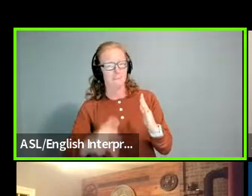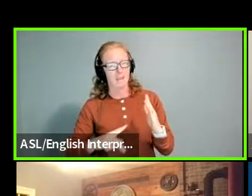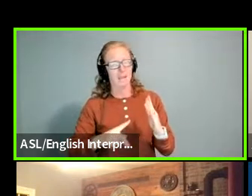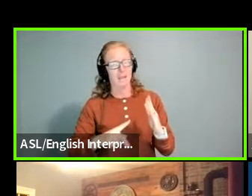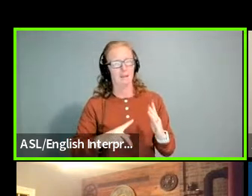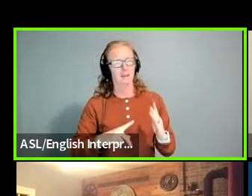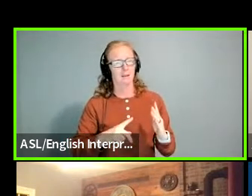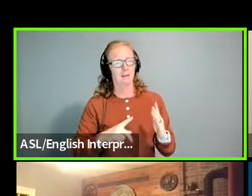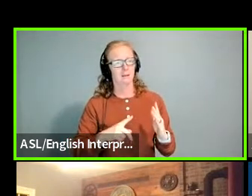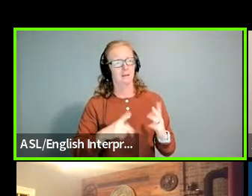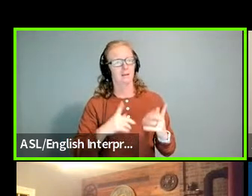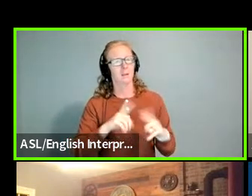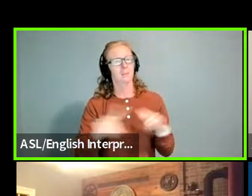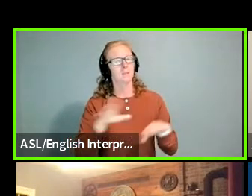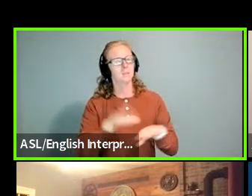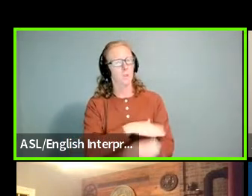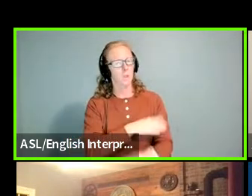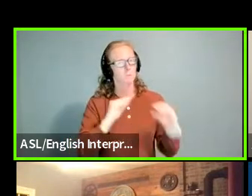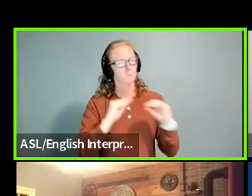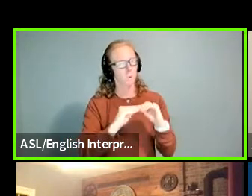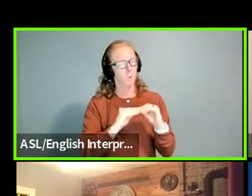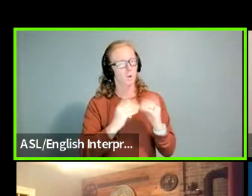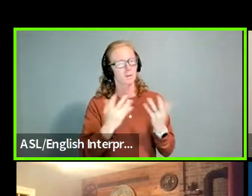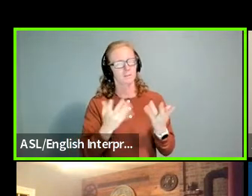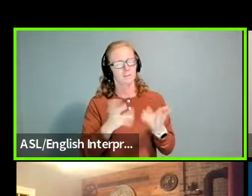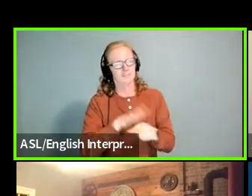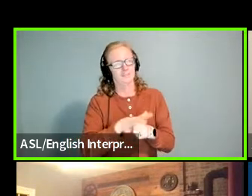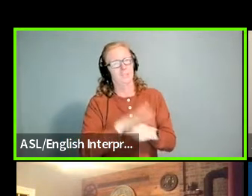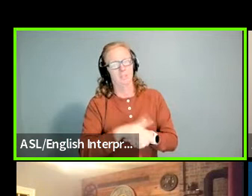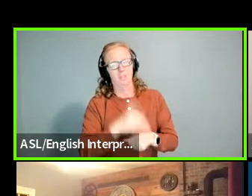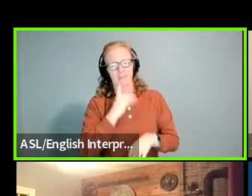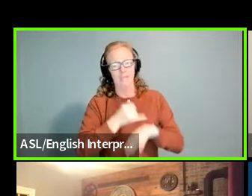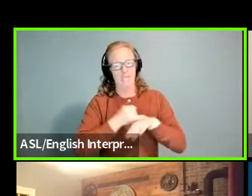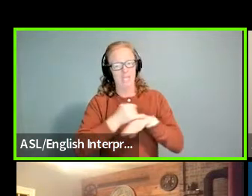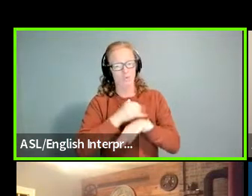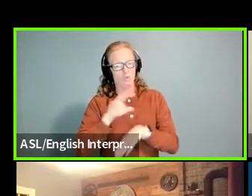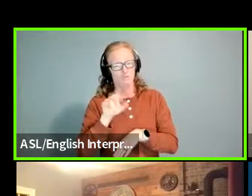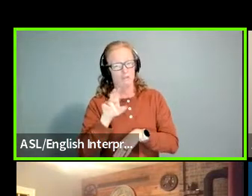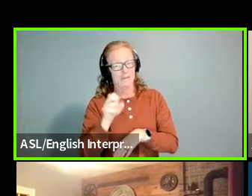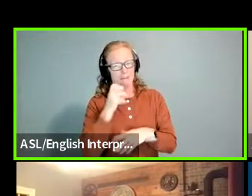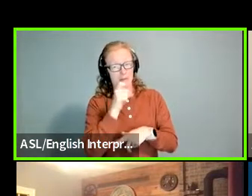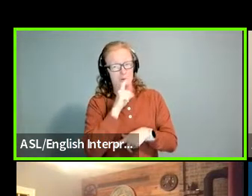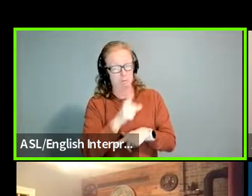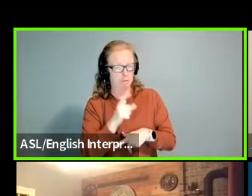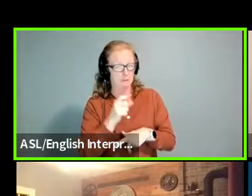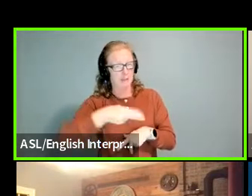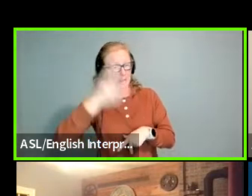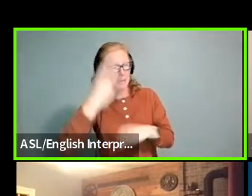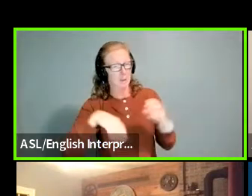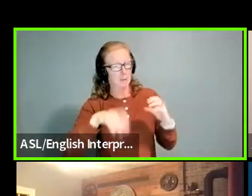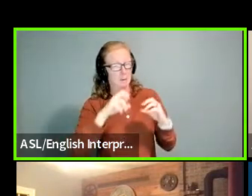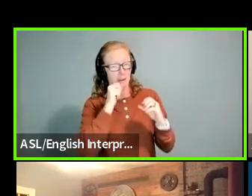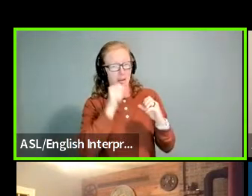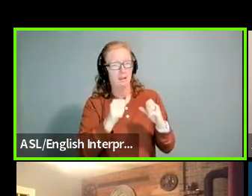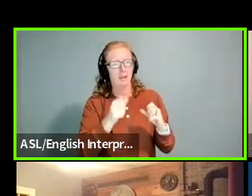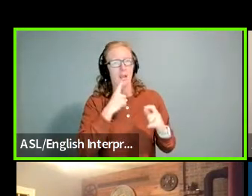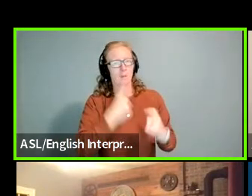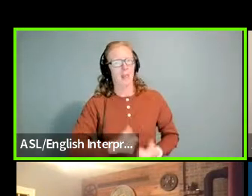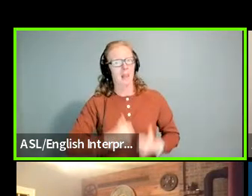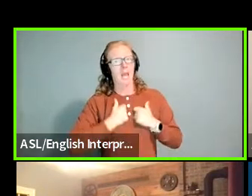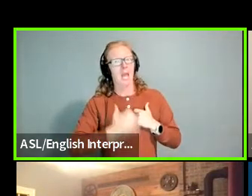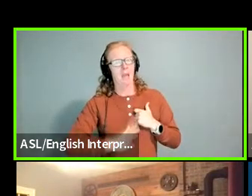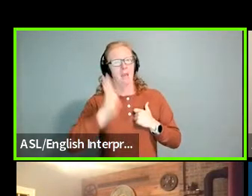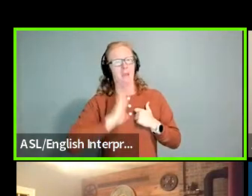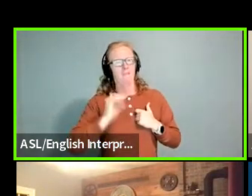economy slows down sufficiently, I don't know how high the interest rate will become, but I was alive when